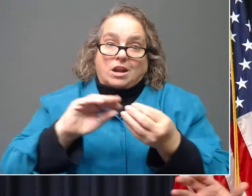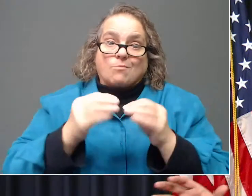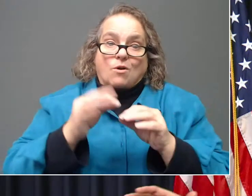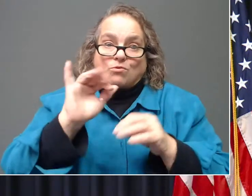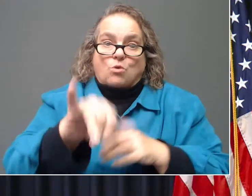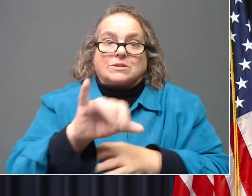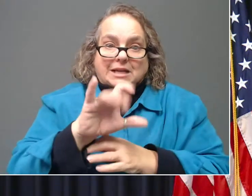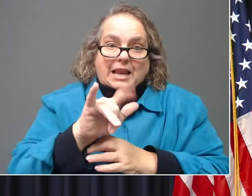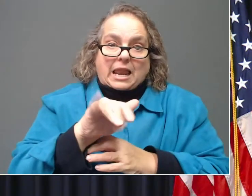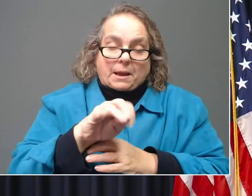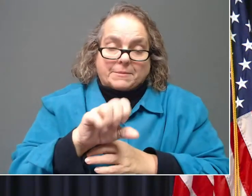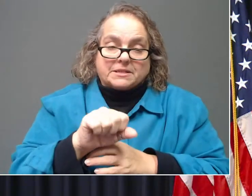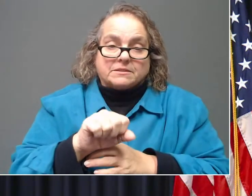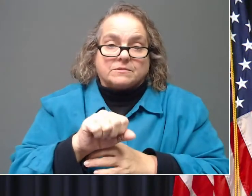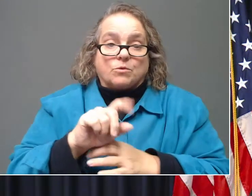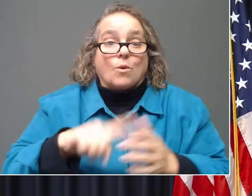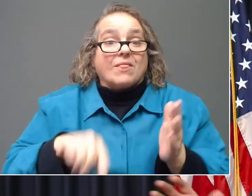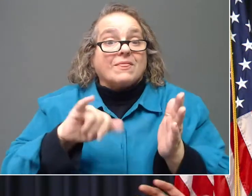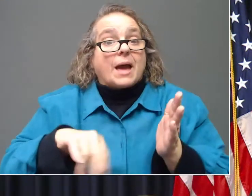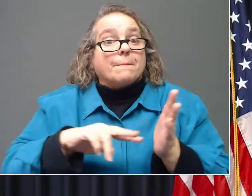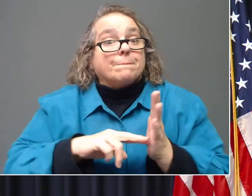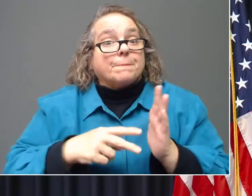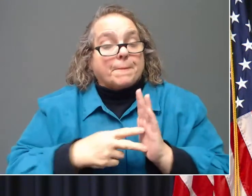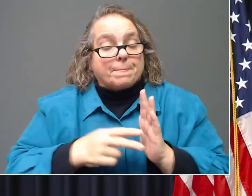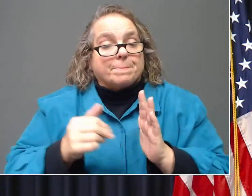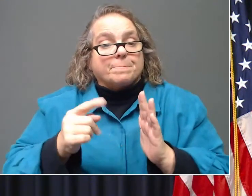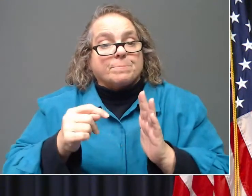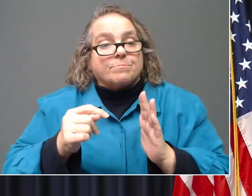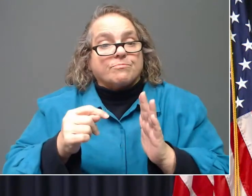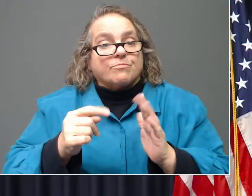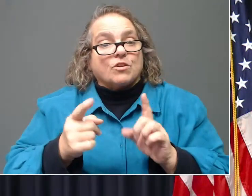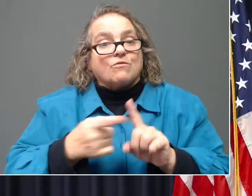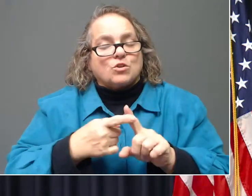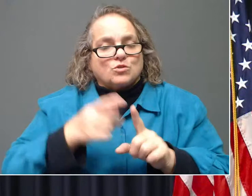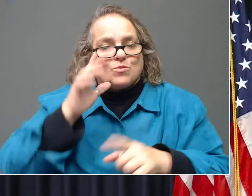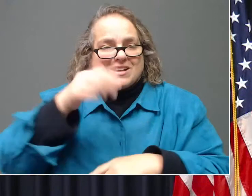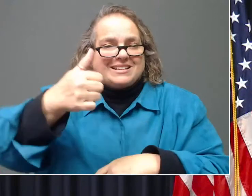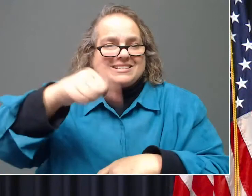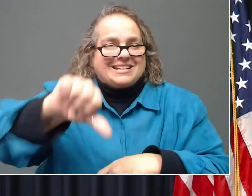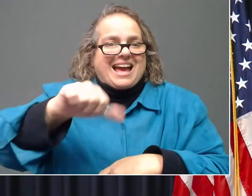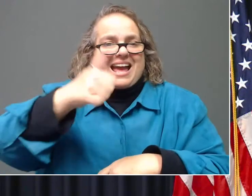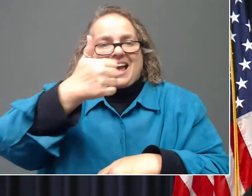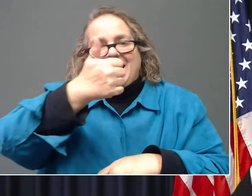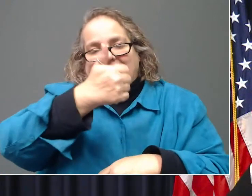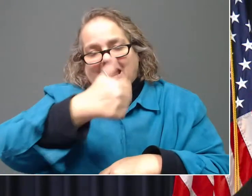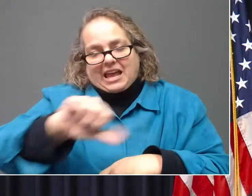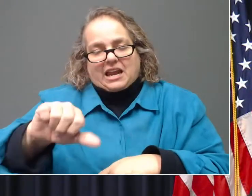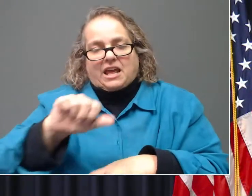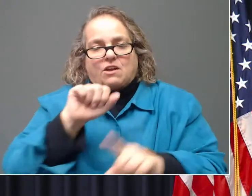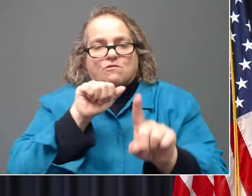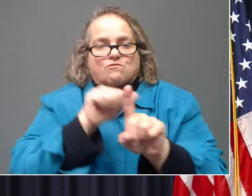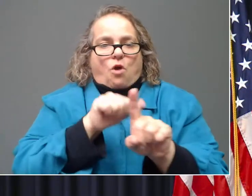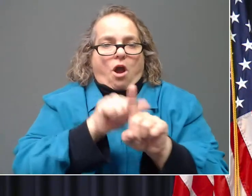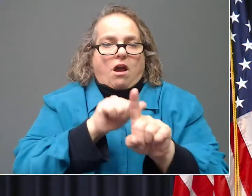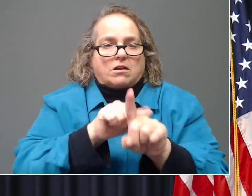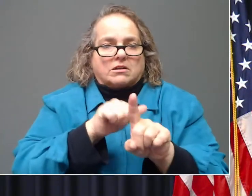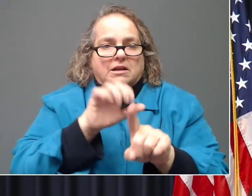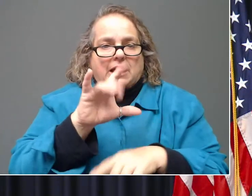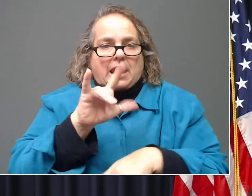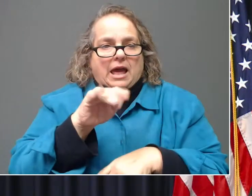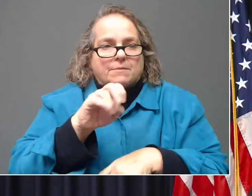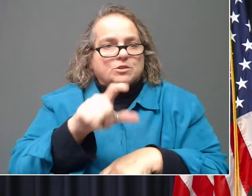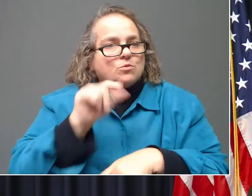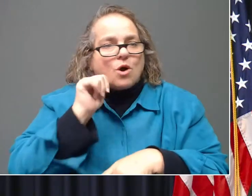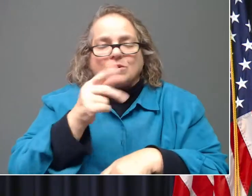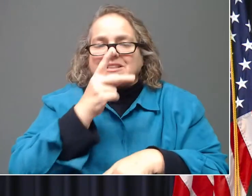is it'll push, it'll first of all deny any fraud claims, and you won't see them like they're real claims in our